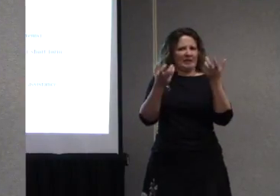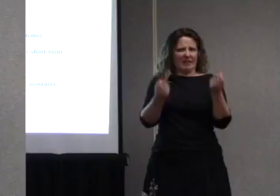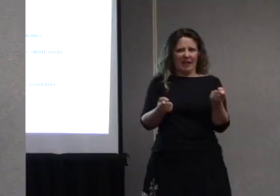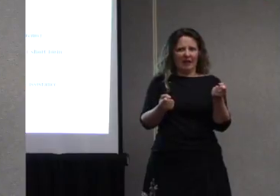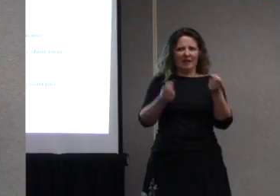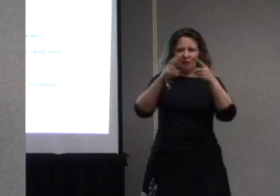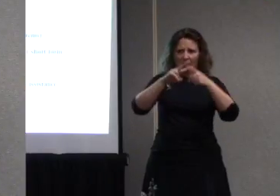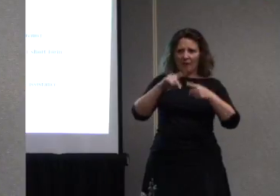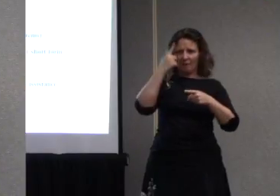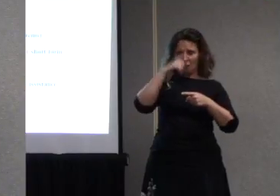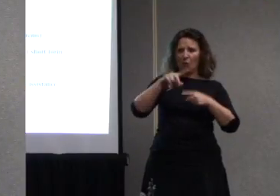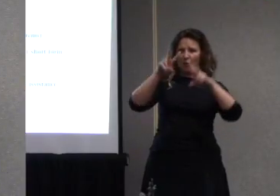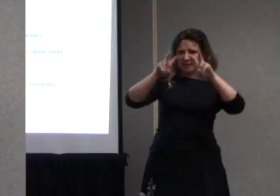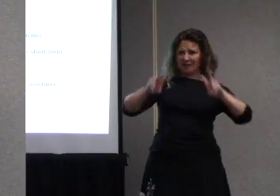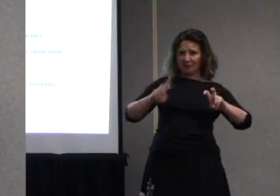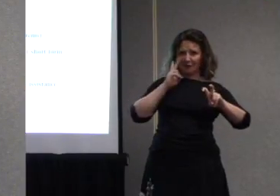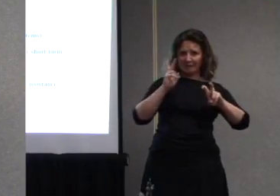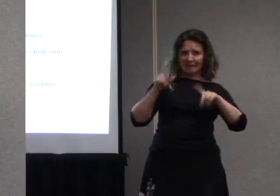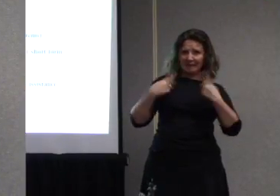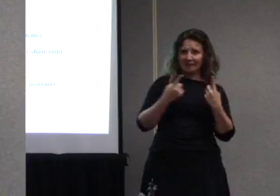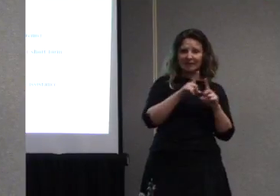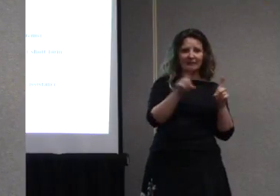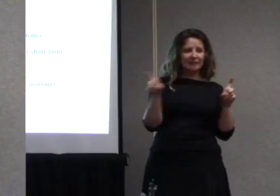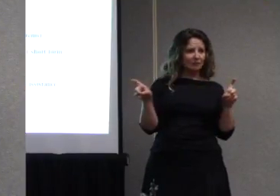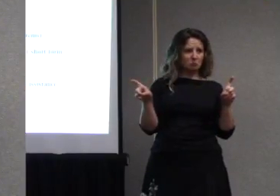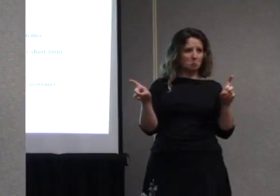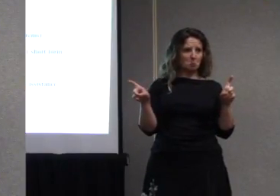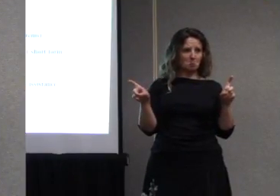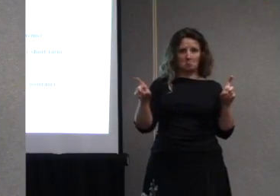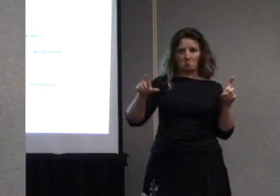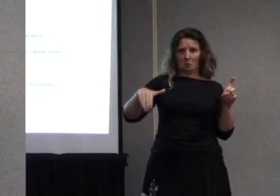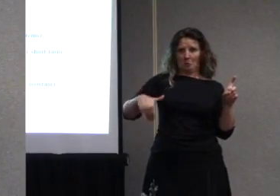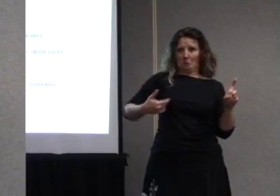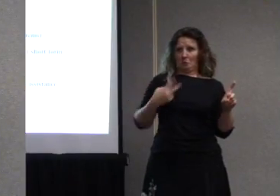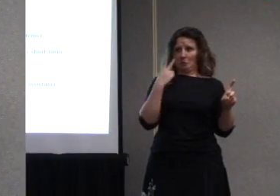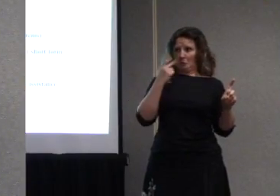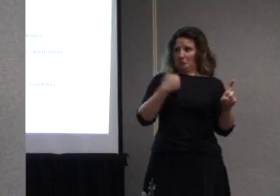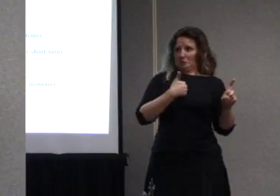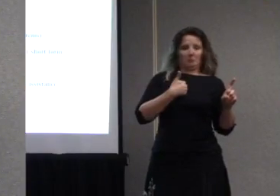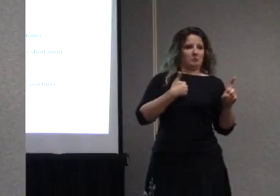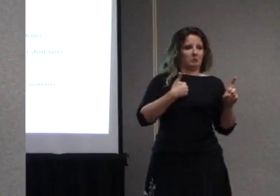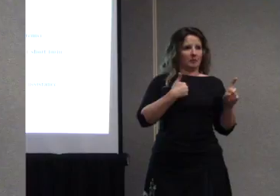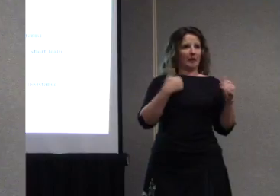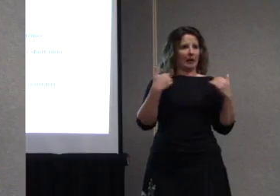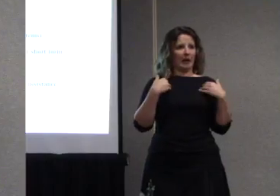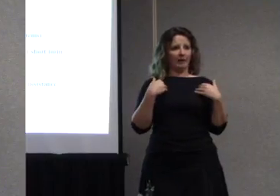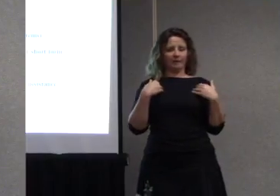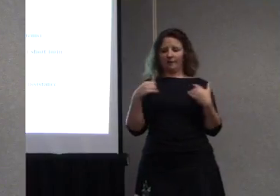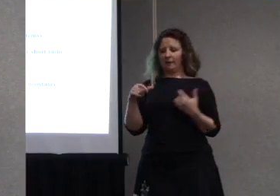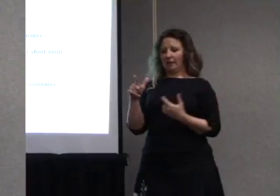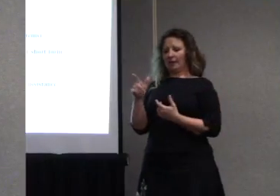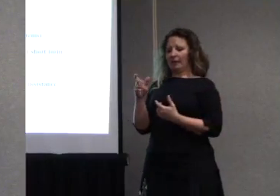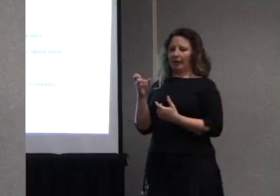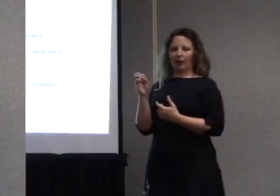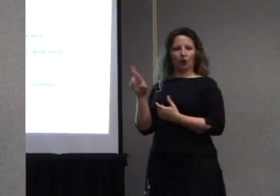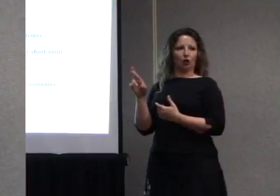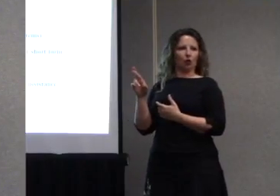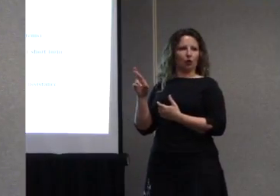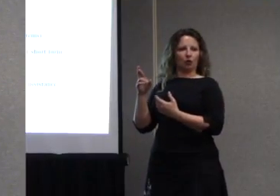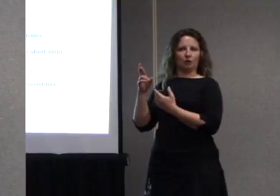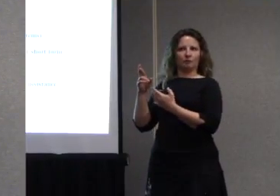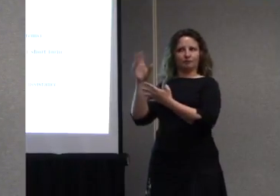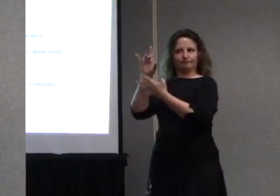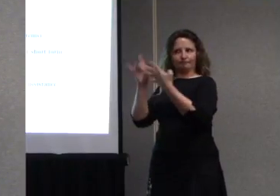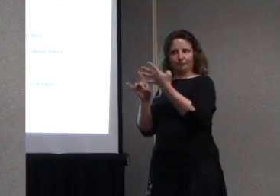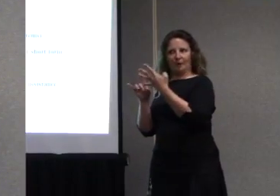vocabulary for assessment? I haven't. I've got the Sliger method of